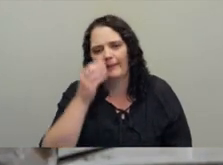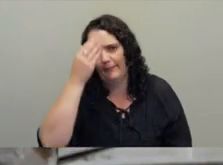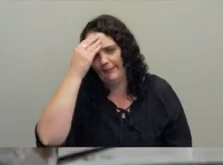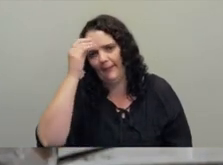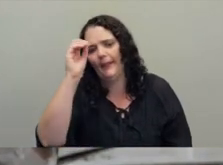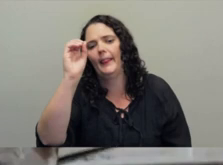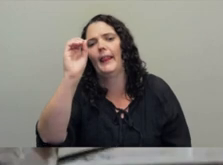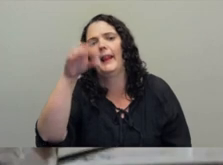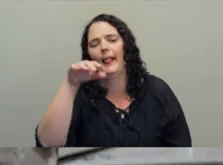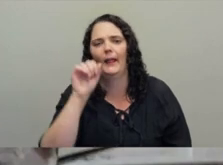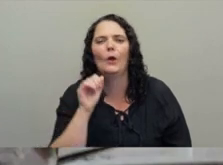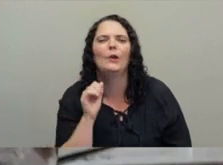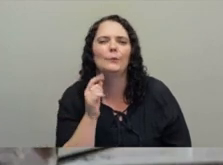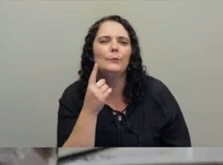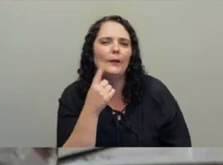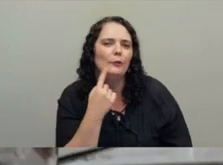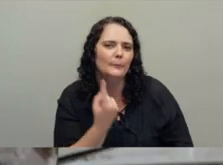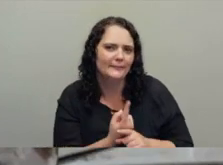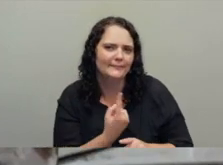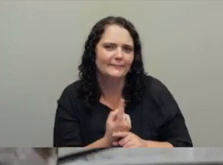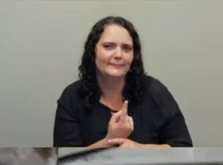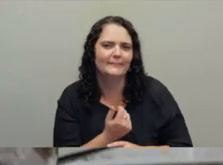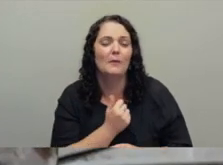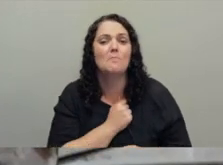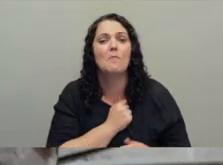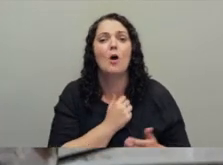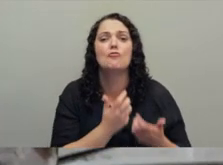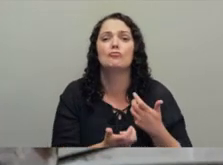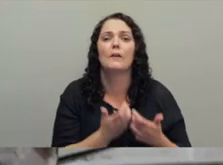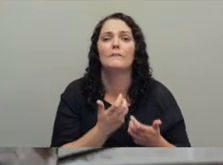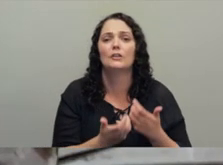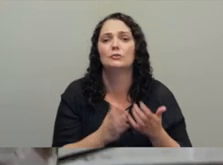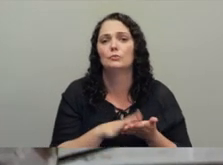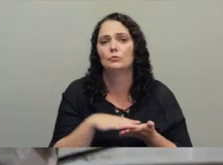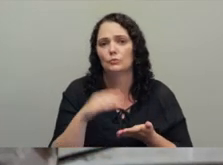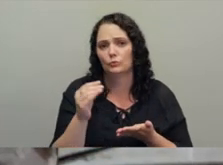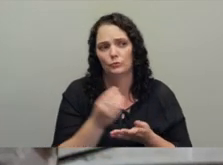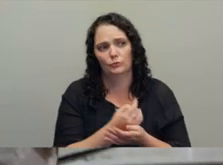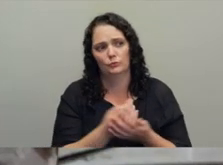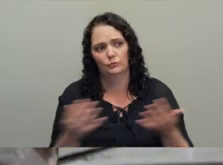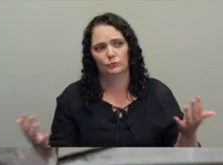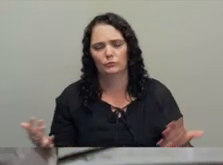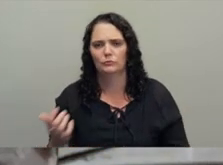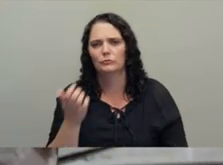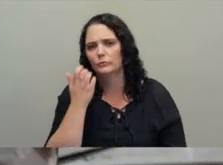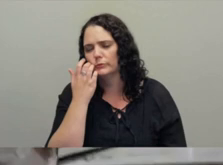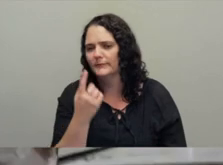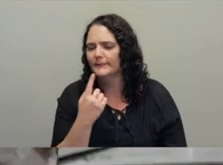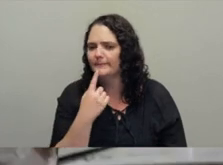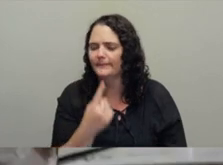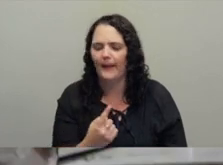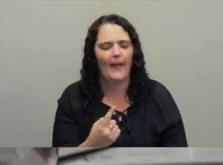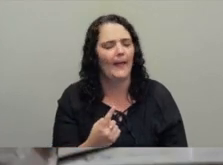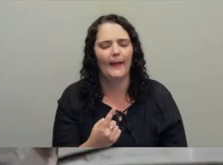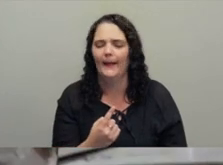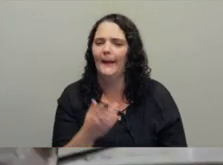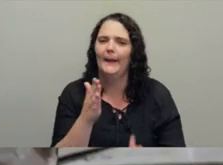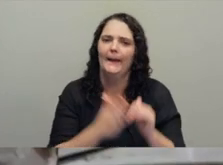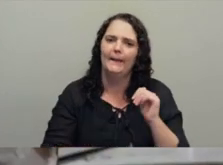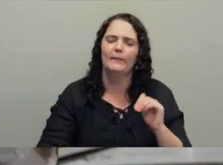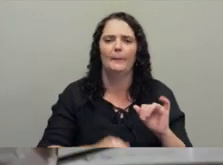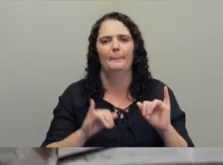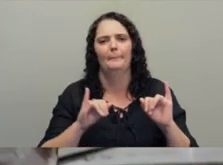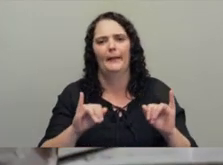you know, university students, I will invariably have a student who says there's no such thing as a bad drawing, you know, that it, and then I